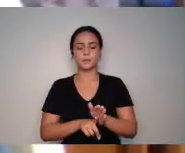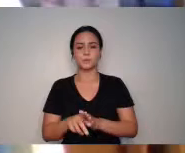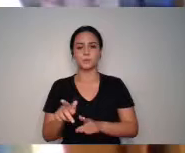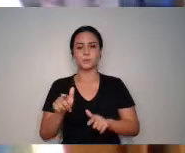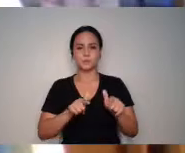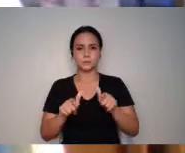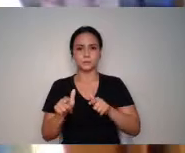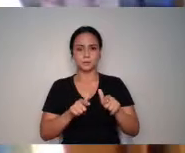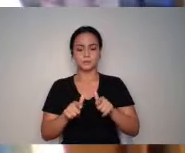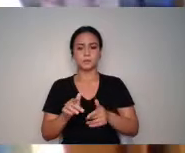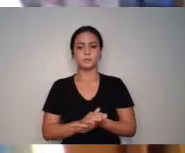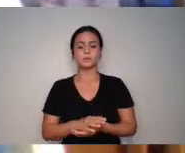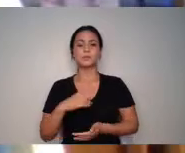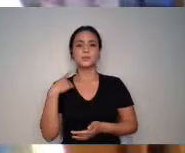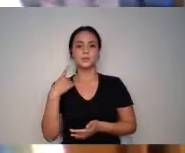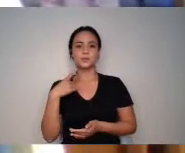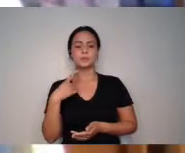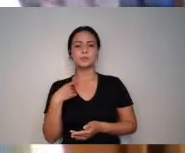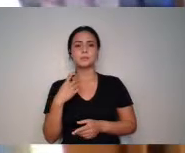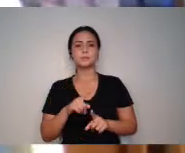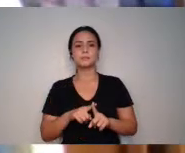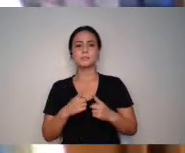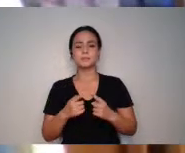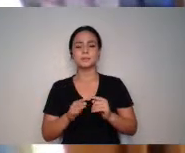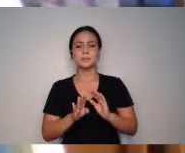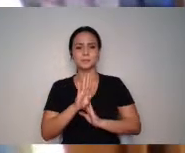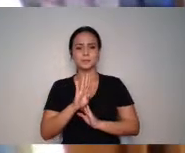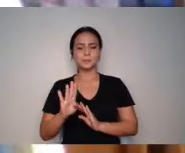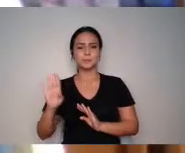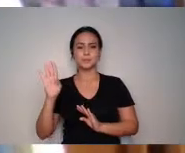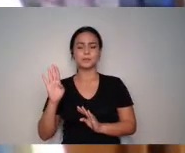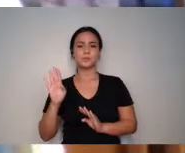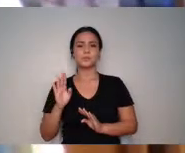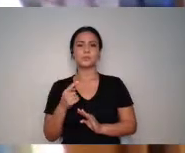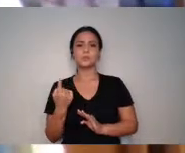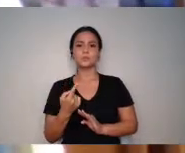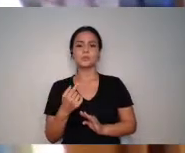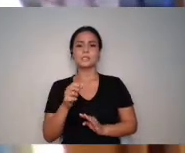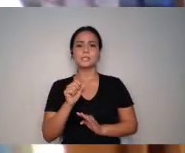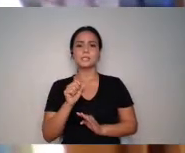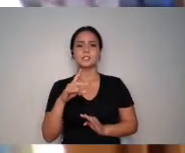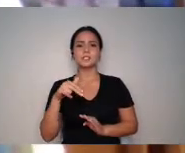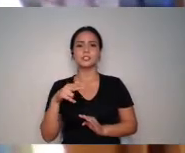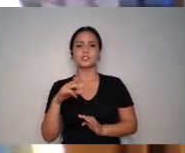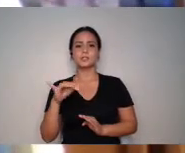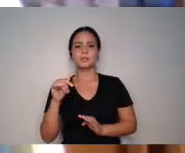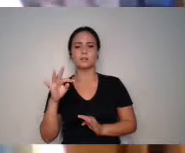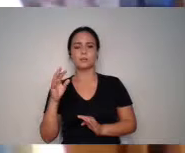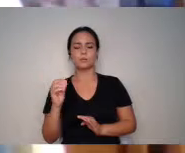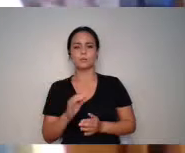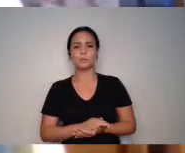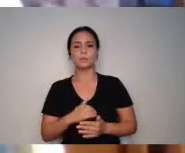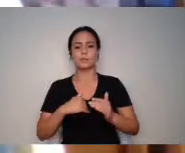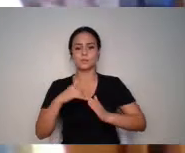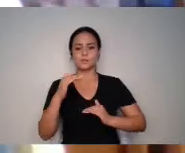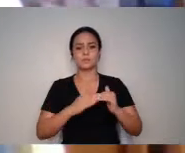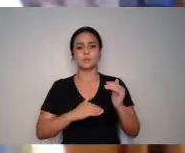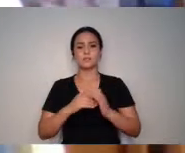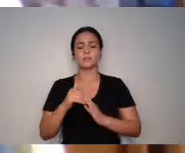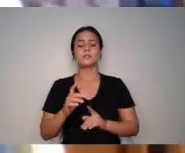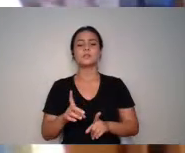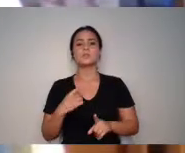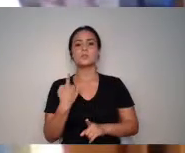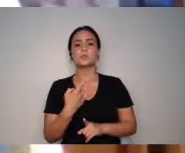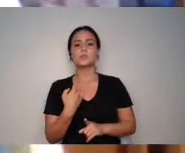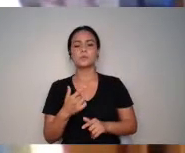and prosecutors, labor prosecutors, lawyers, but especially the labor professional,